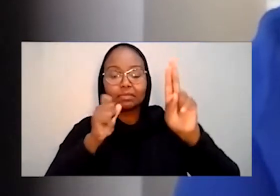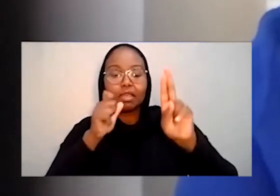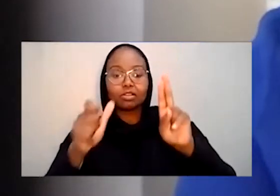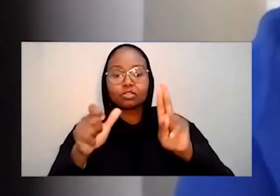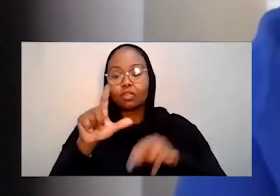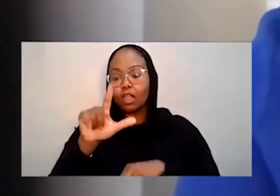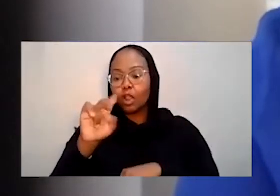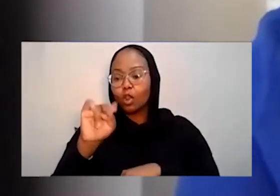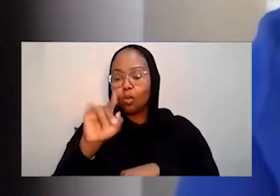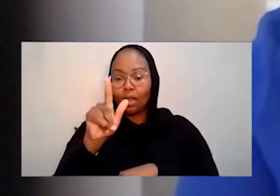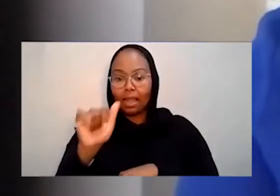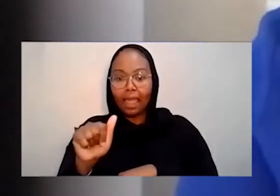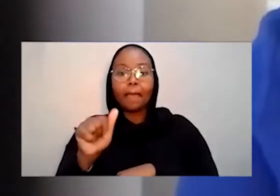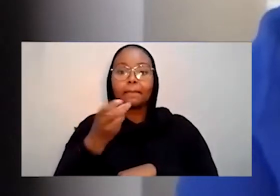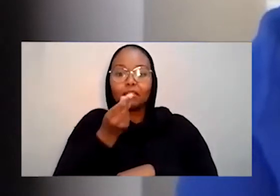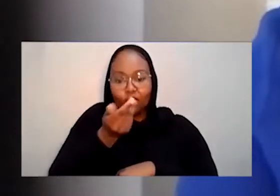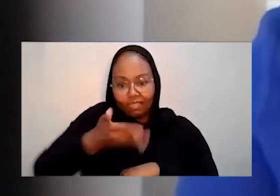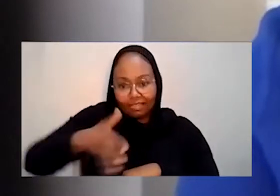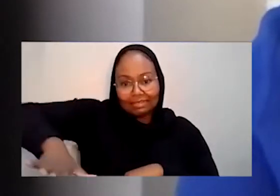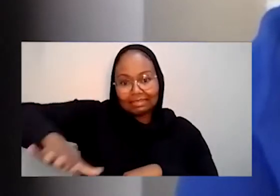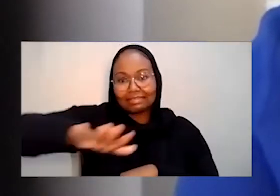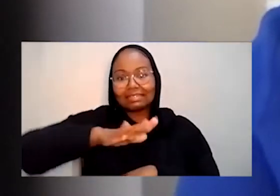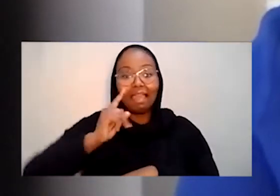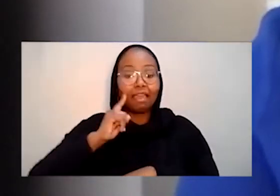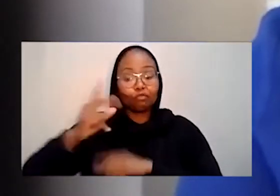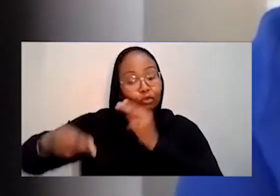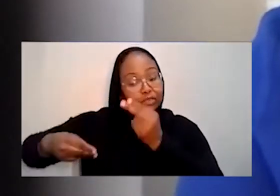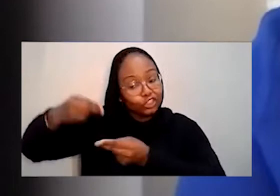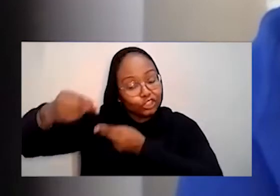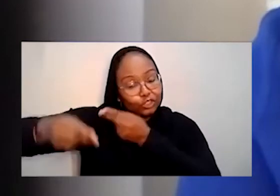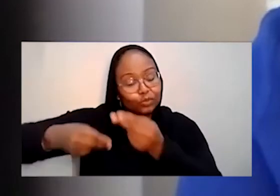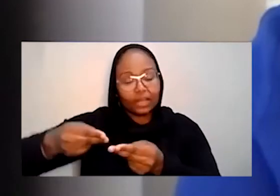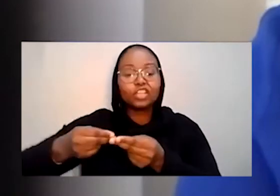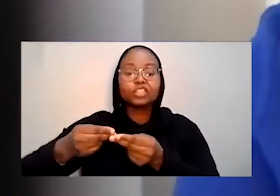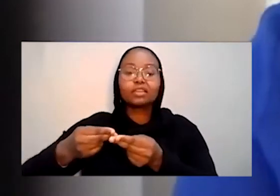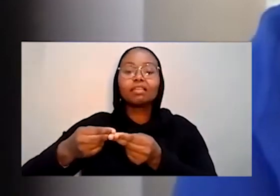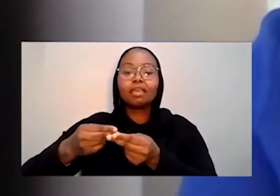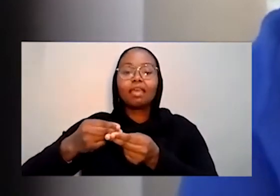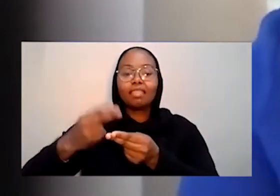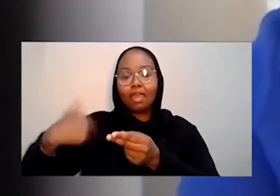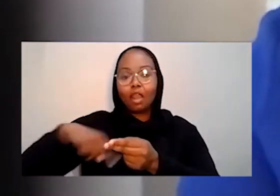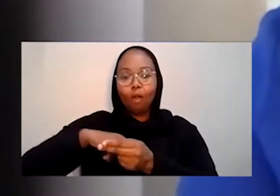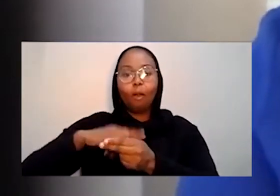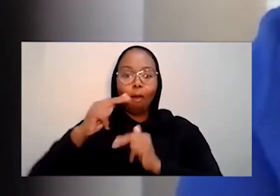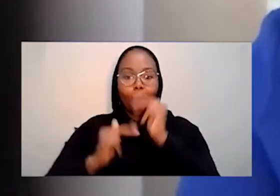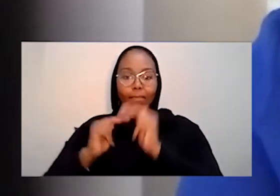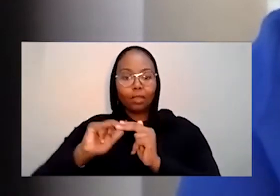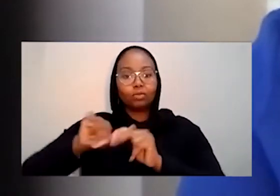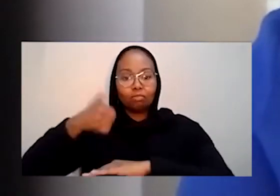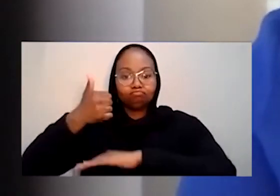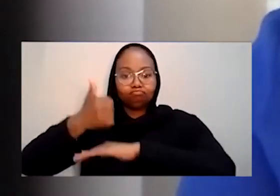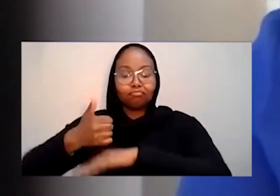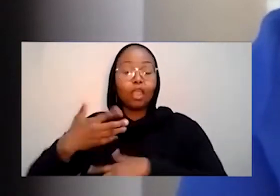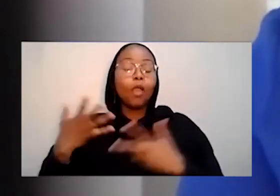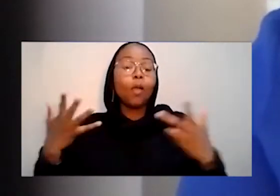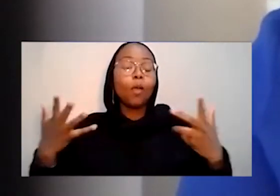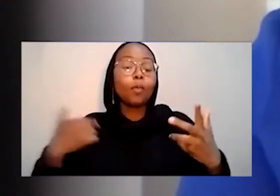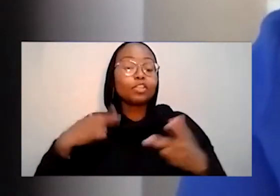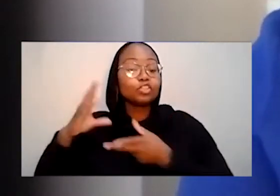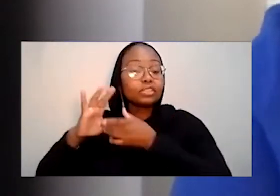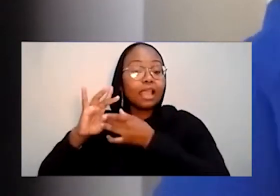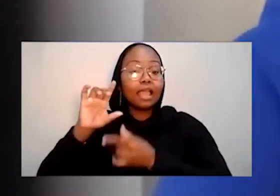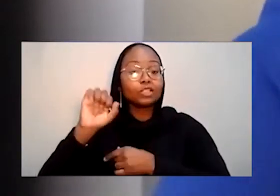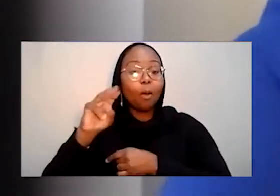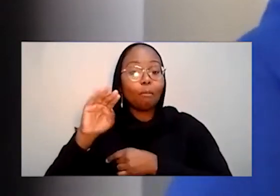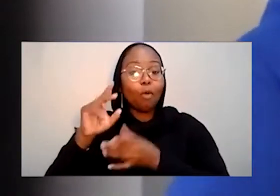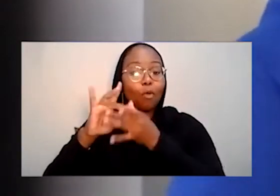who have stewarded the land for generations on which Odyssey Impact is located. As Mona mentioned, we're so excited to celebrate Stranger Sister